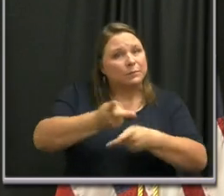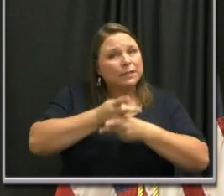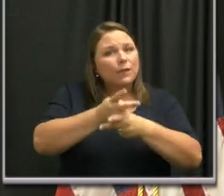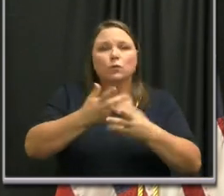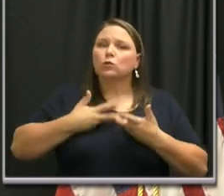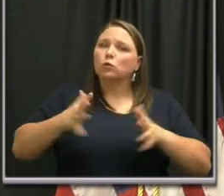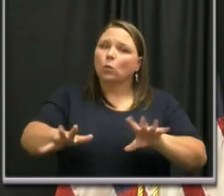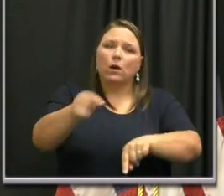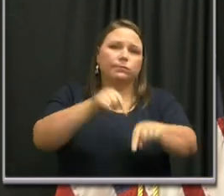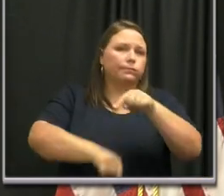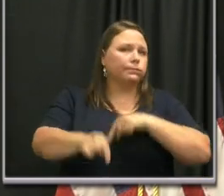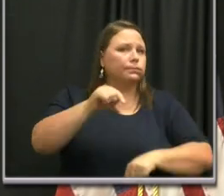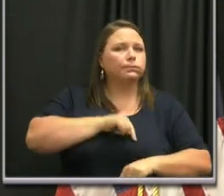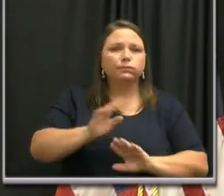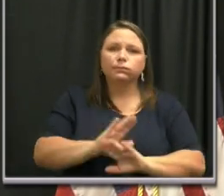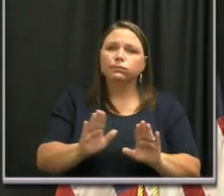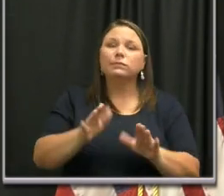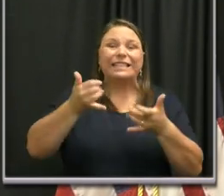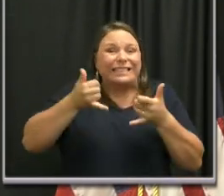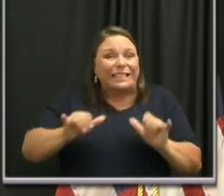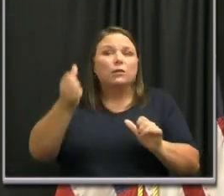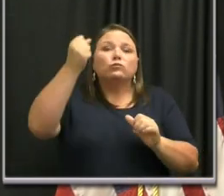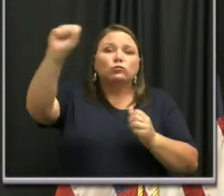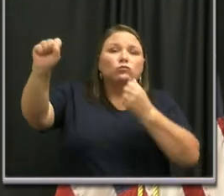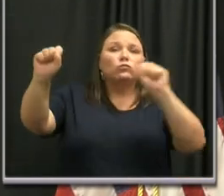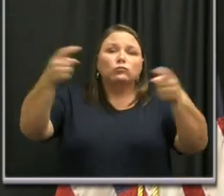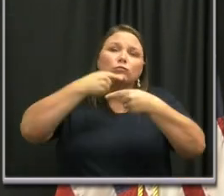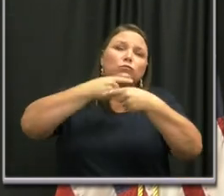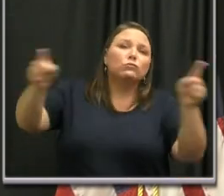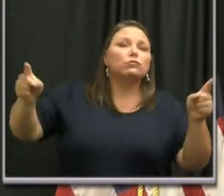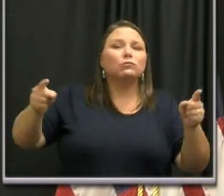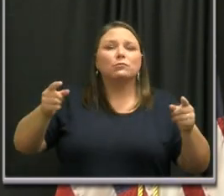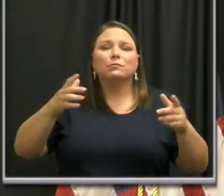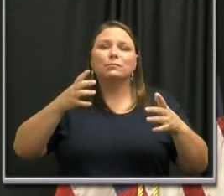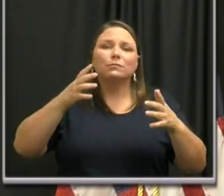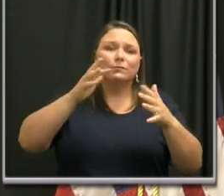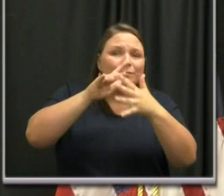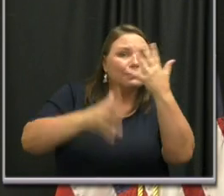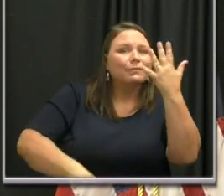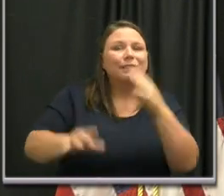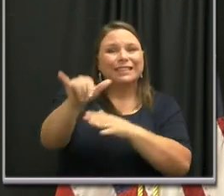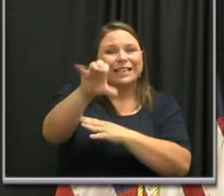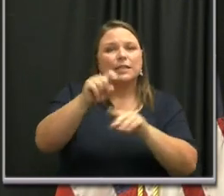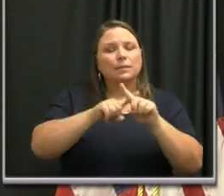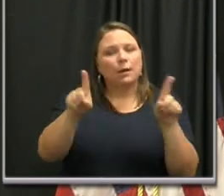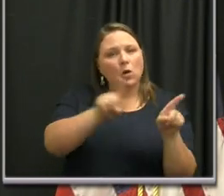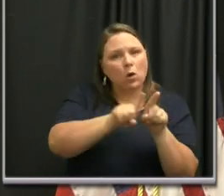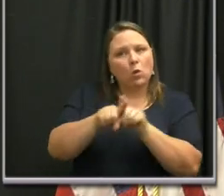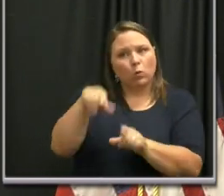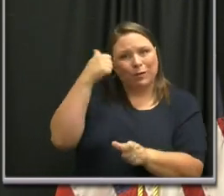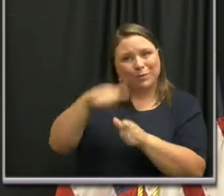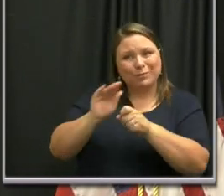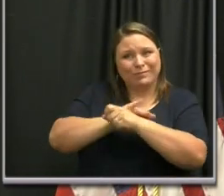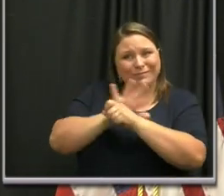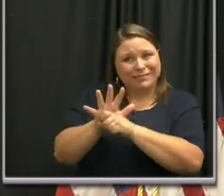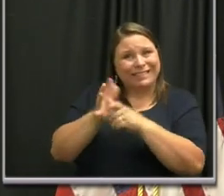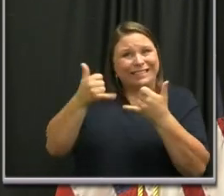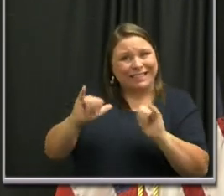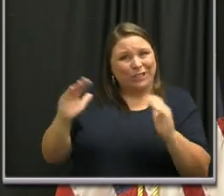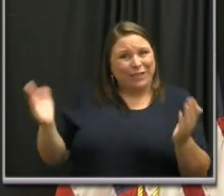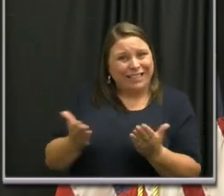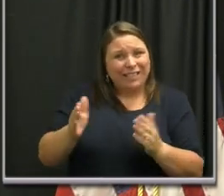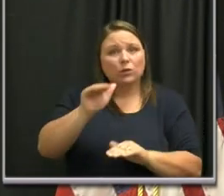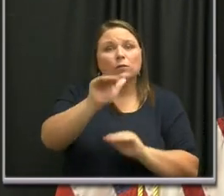back. Let's let our voices be heard. But in doing that, let's keep the virus in mind as well. So,